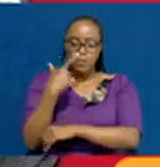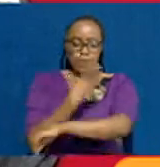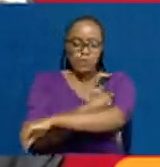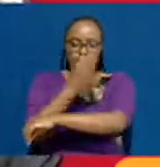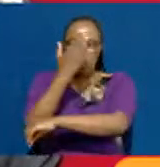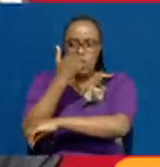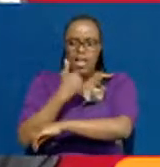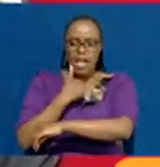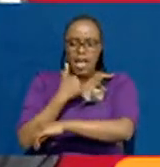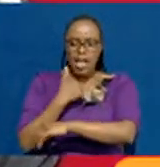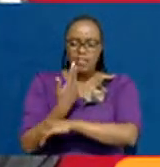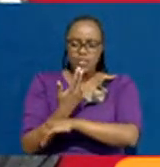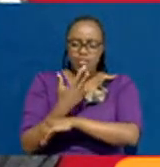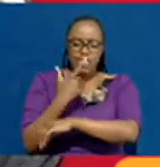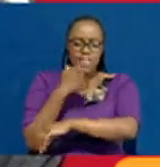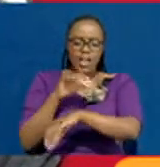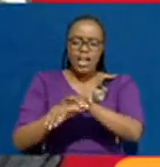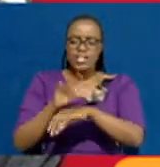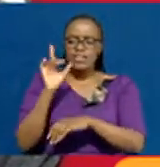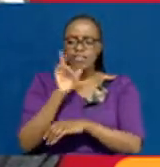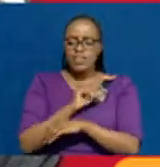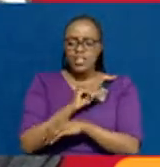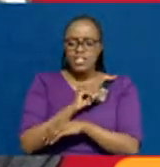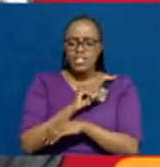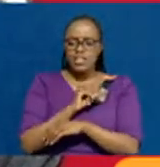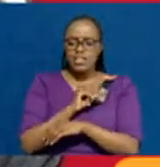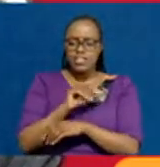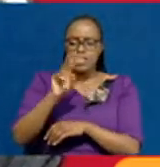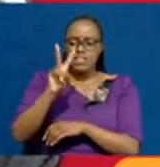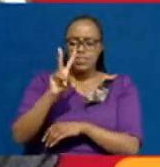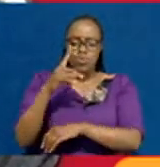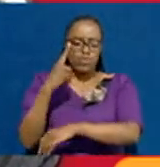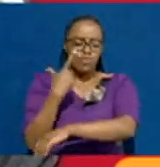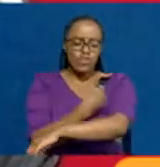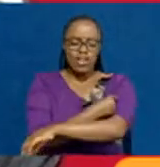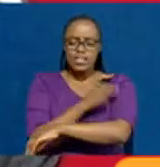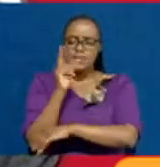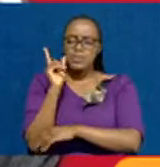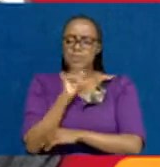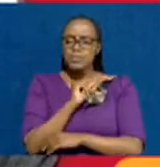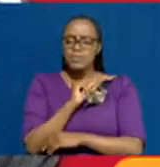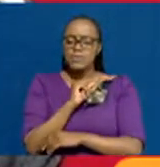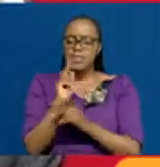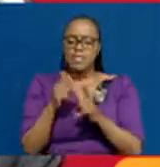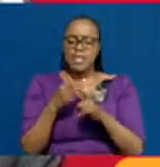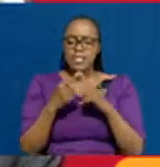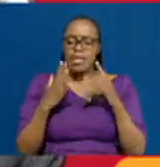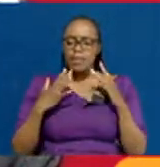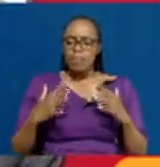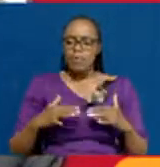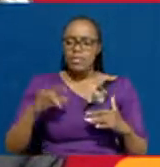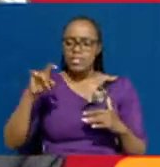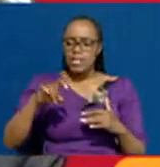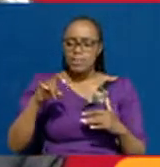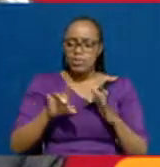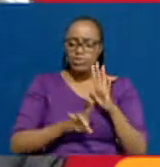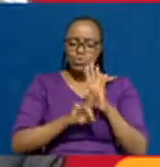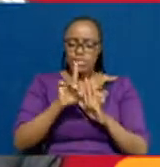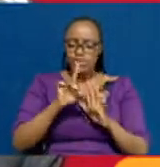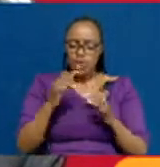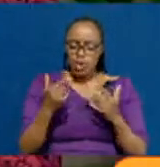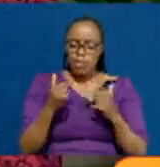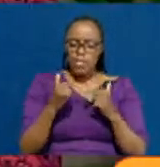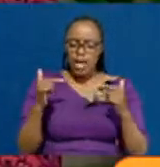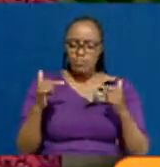Because they took the 2 vaccines, and the body is supposed to develop